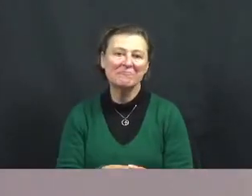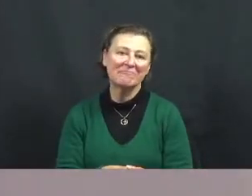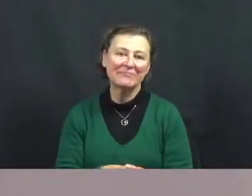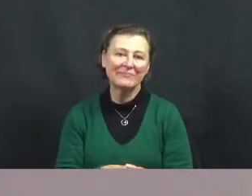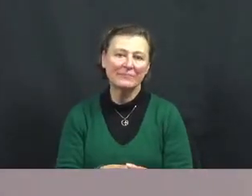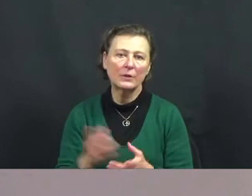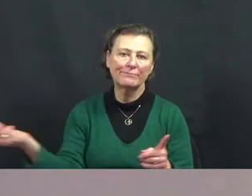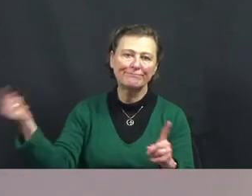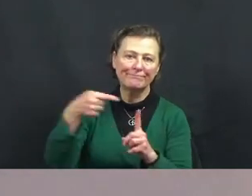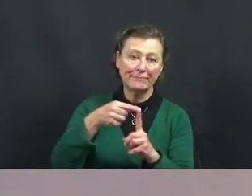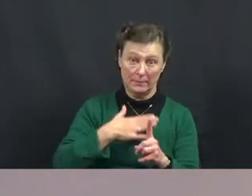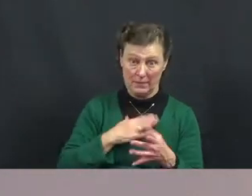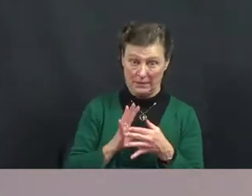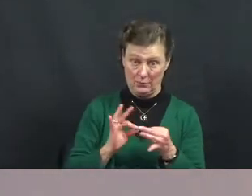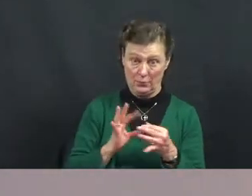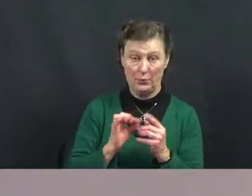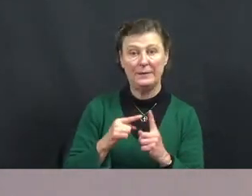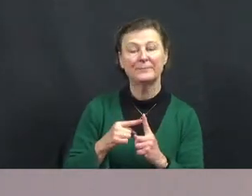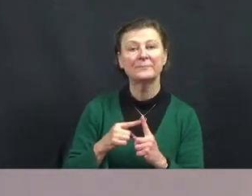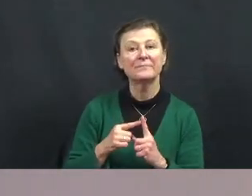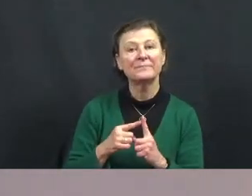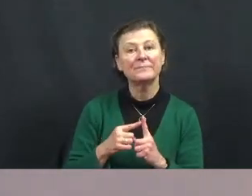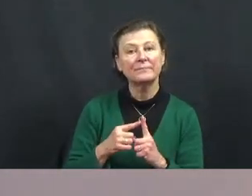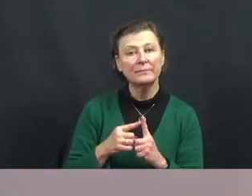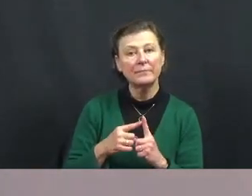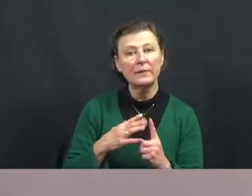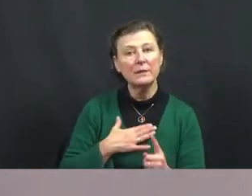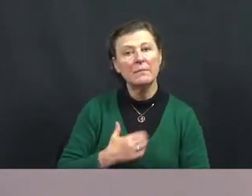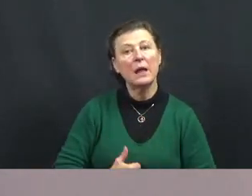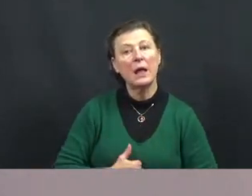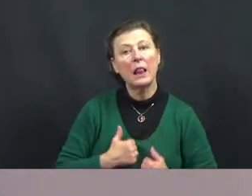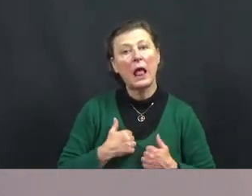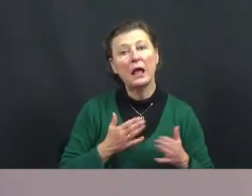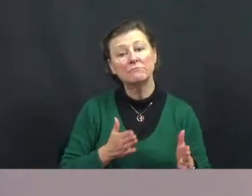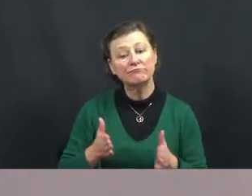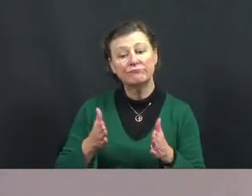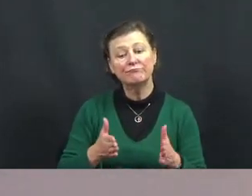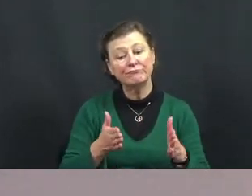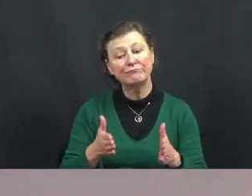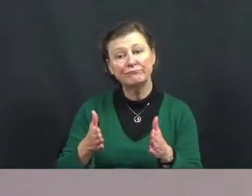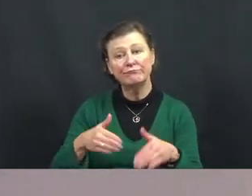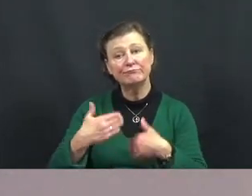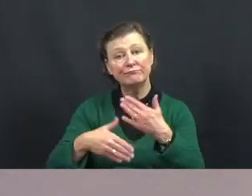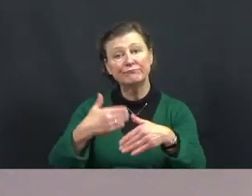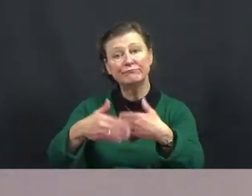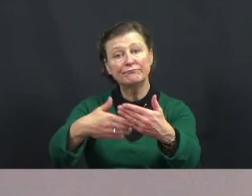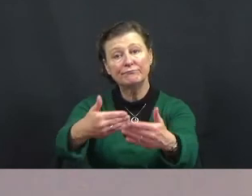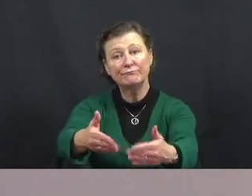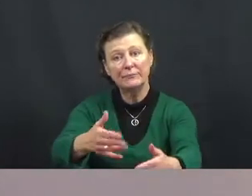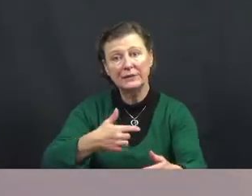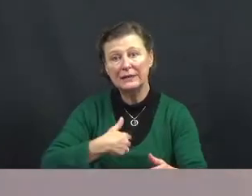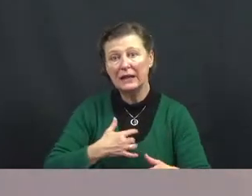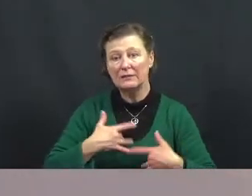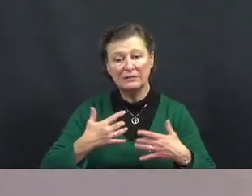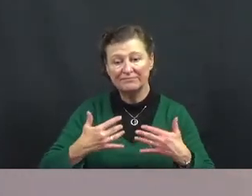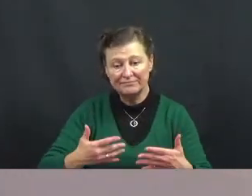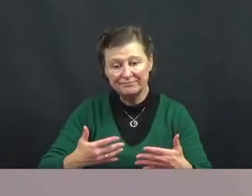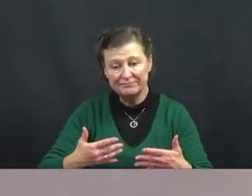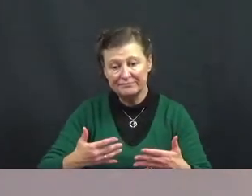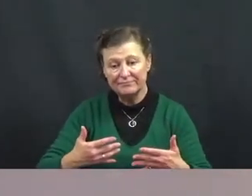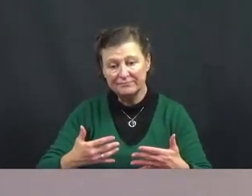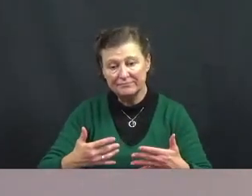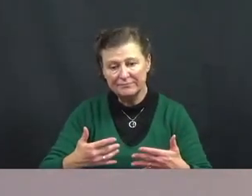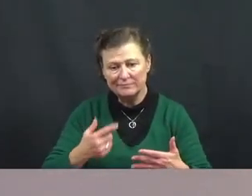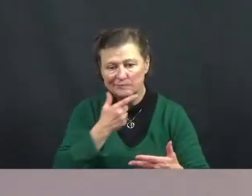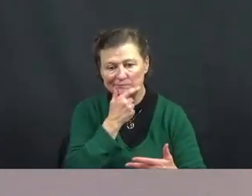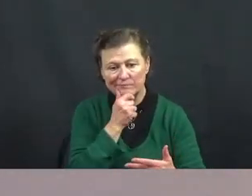Well, back to my story. My life flowed on, and I was at an impasse. What